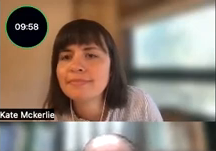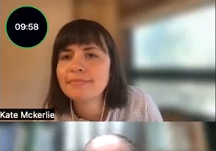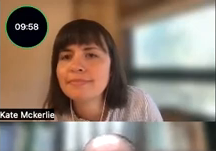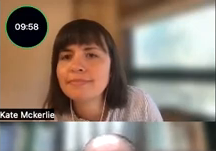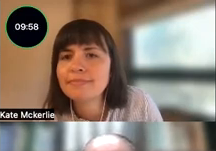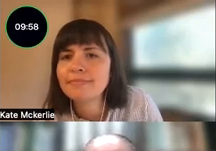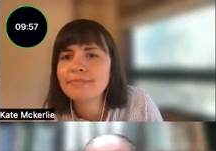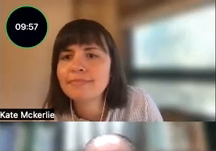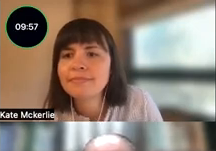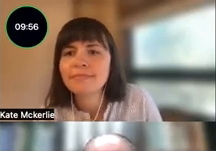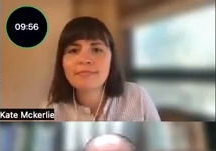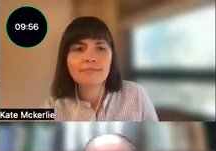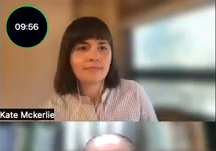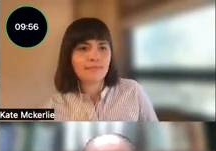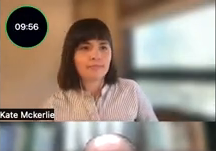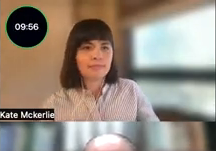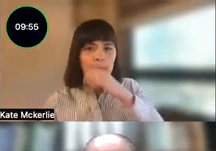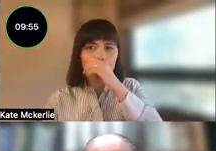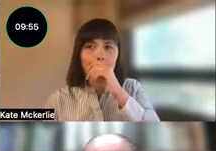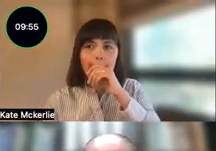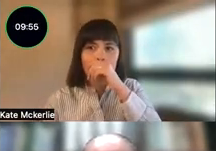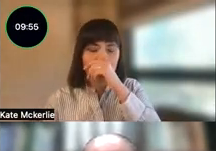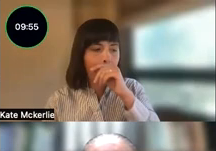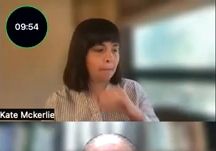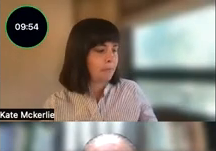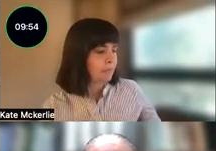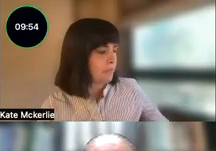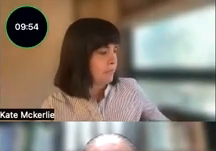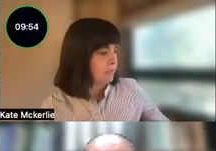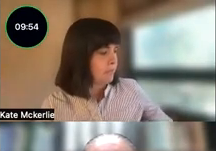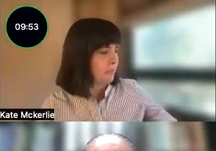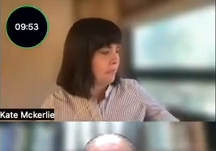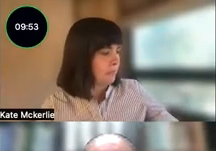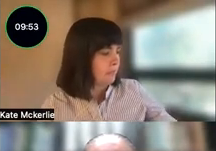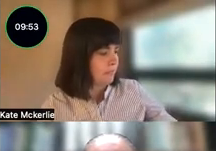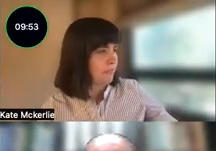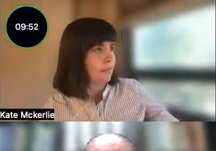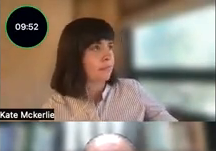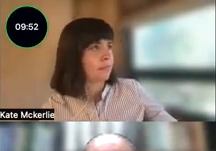to think through these. And after the timer ends, we'll talk through them one by one.